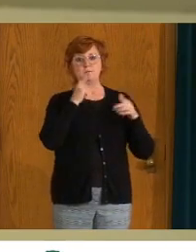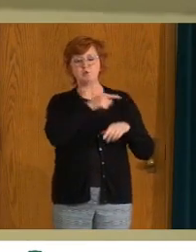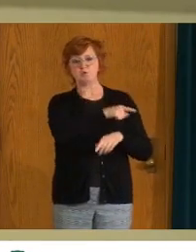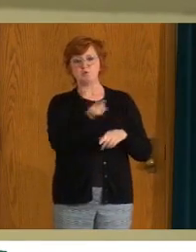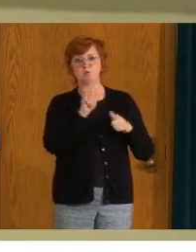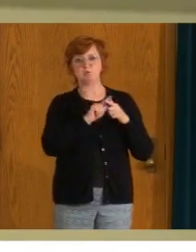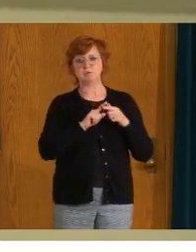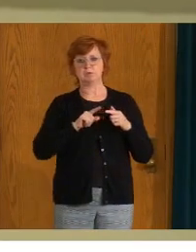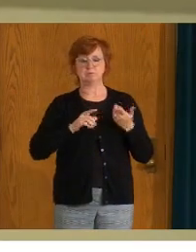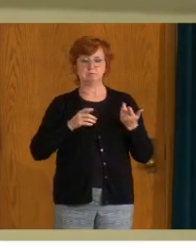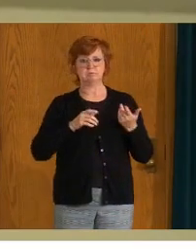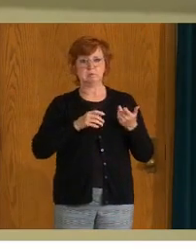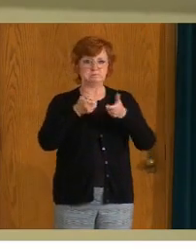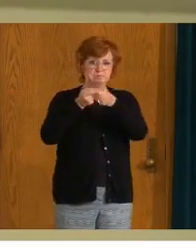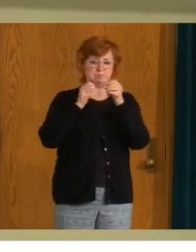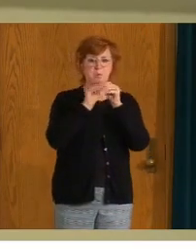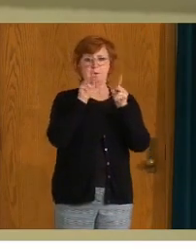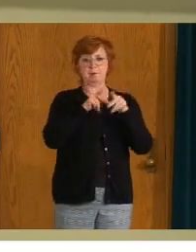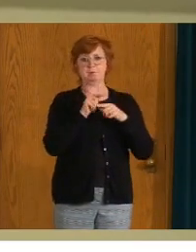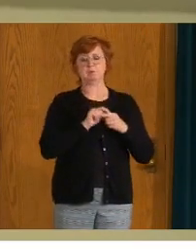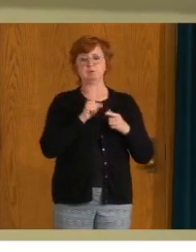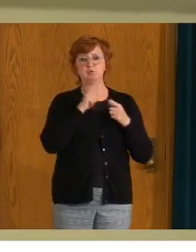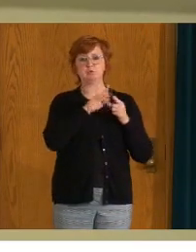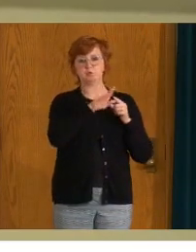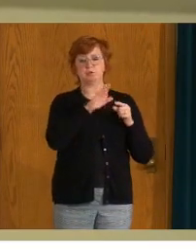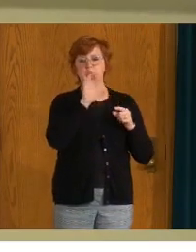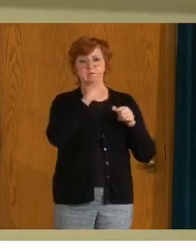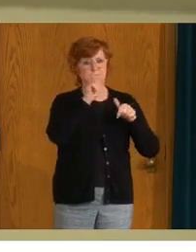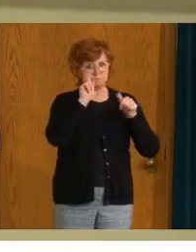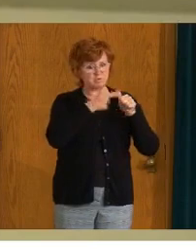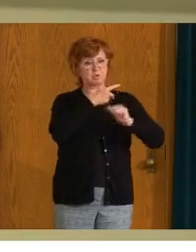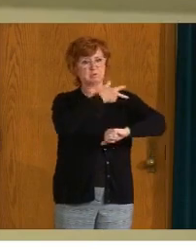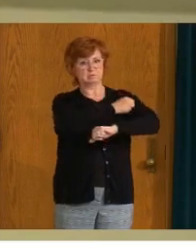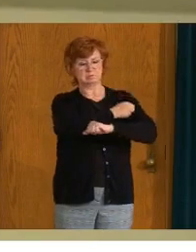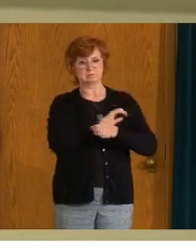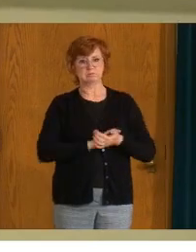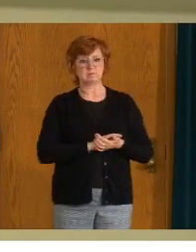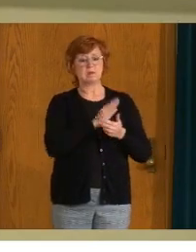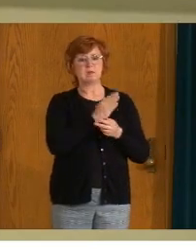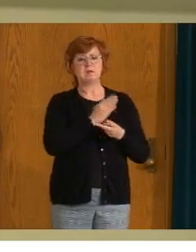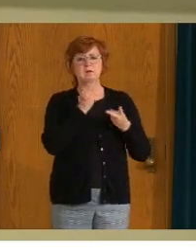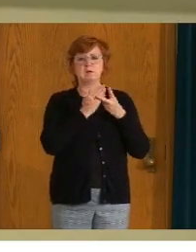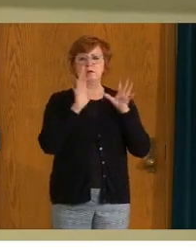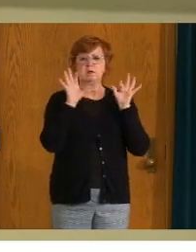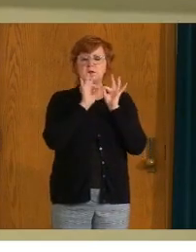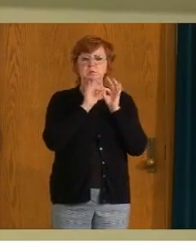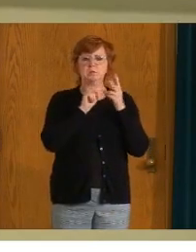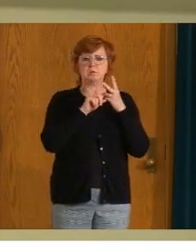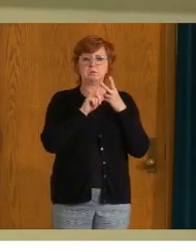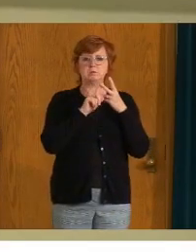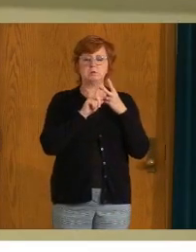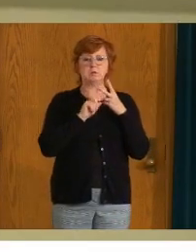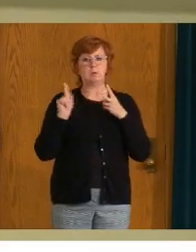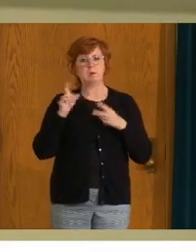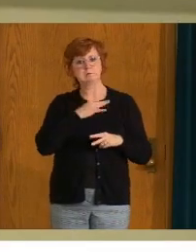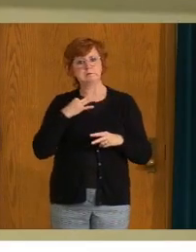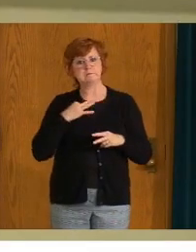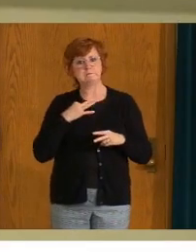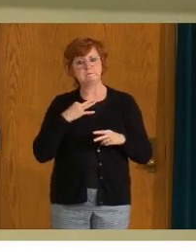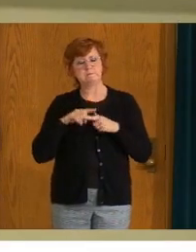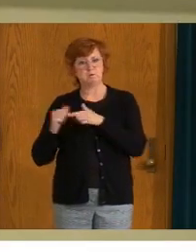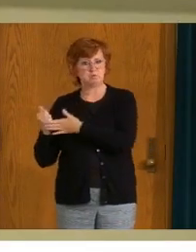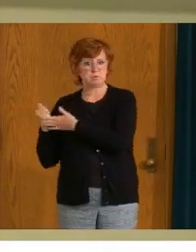they looked at the data and then they also looked at our current operations as well as where can we pull people from and resources from in order